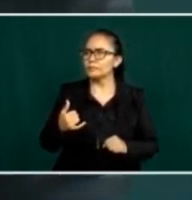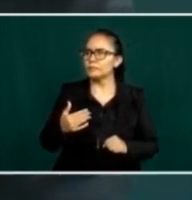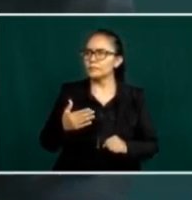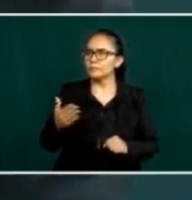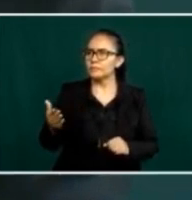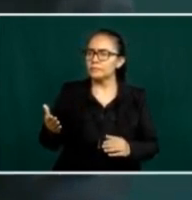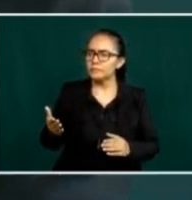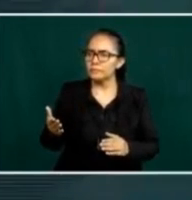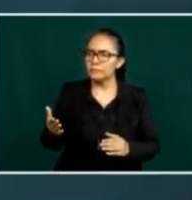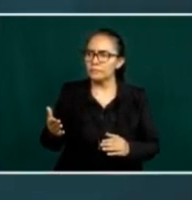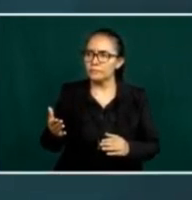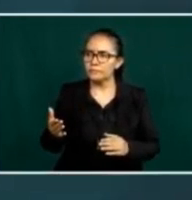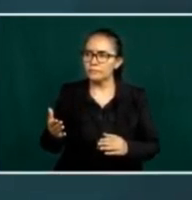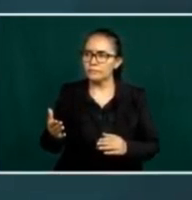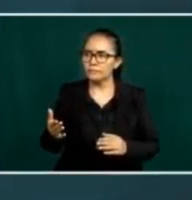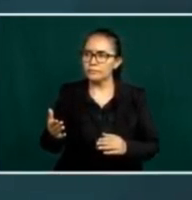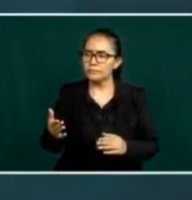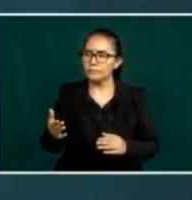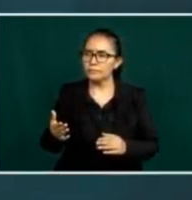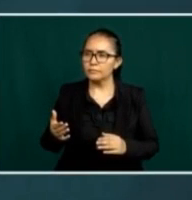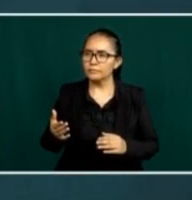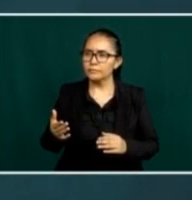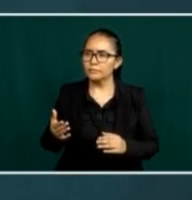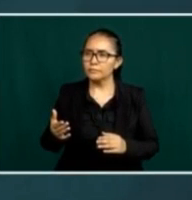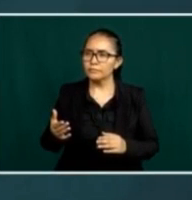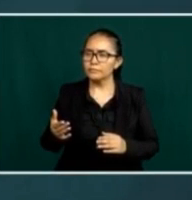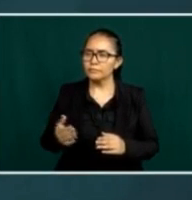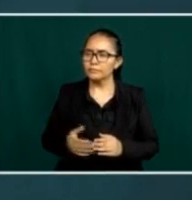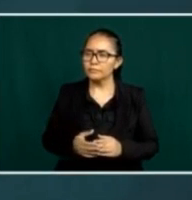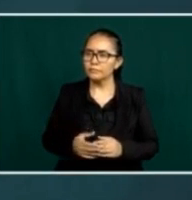to act responsibly,